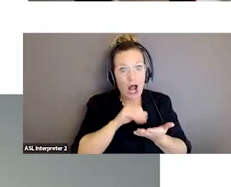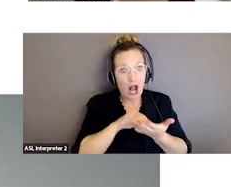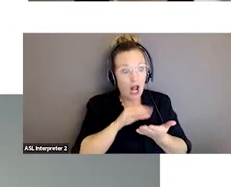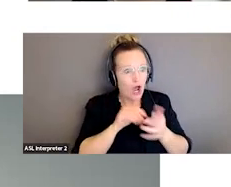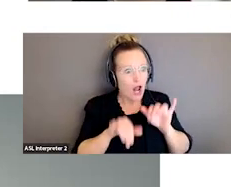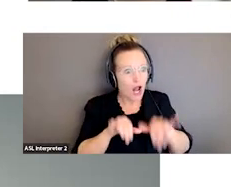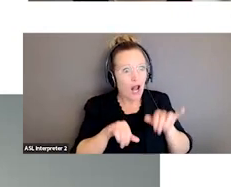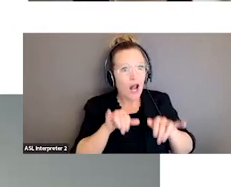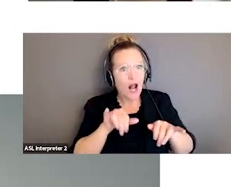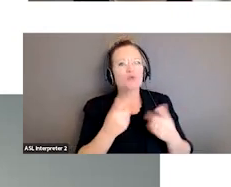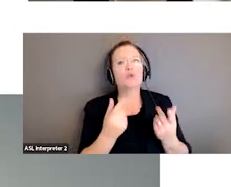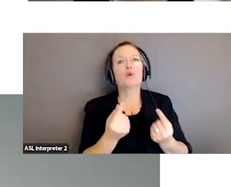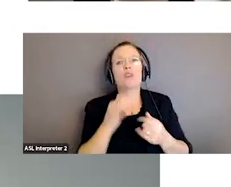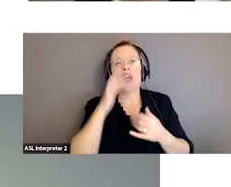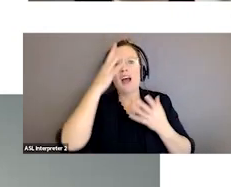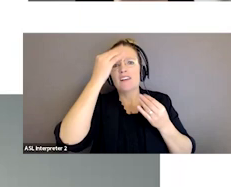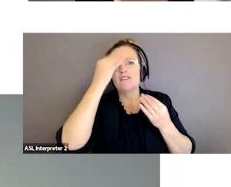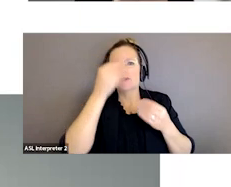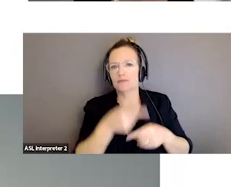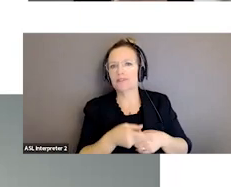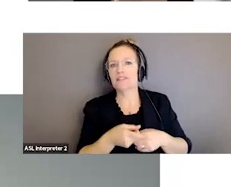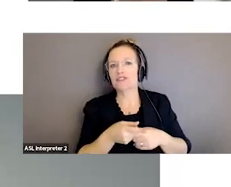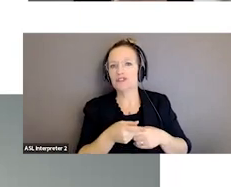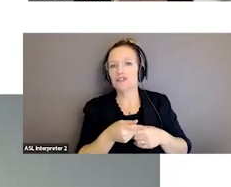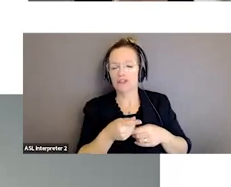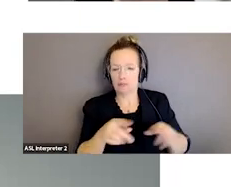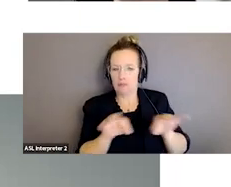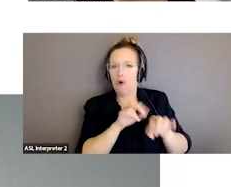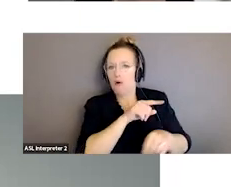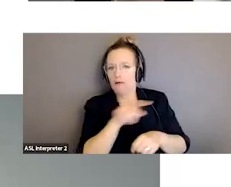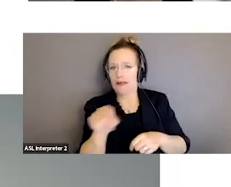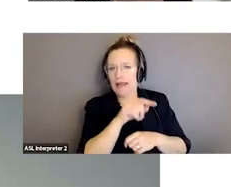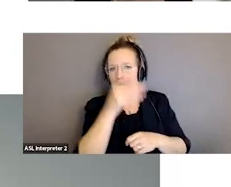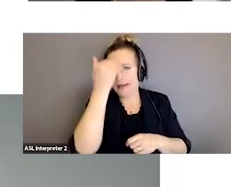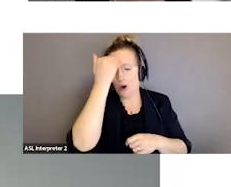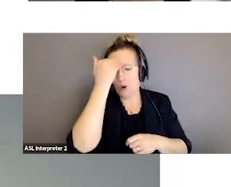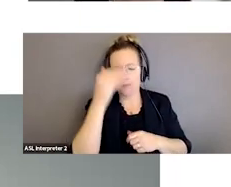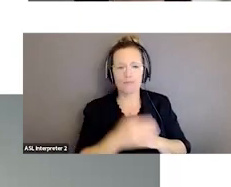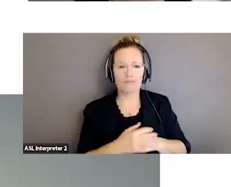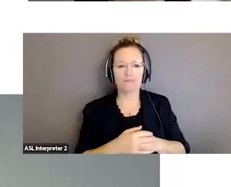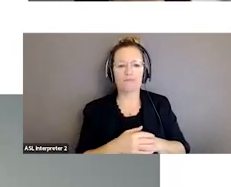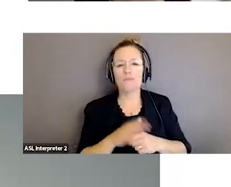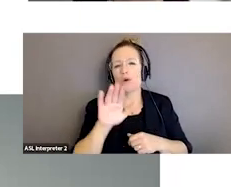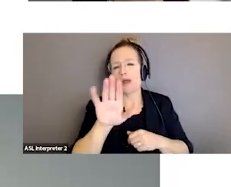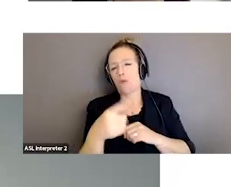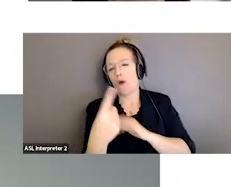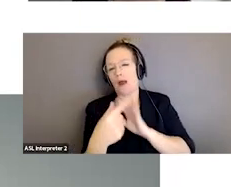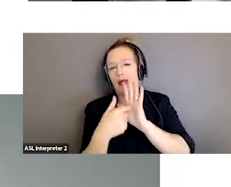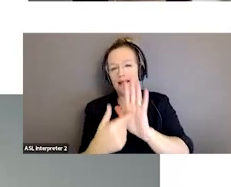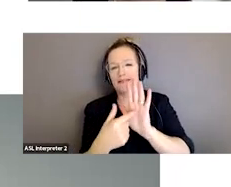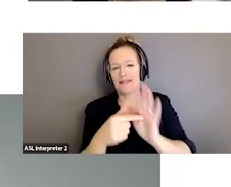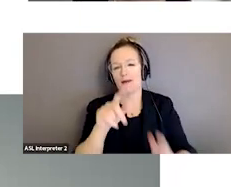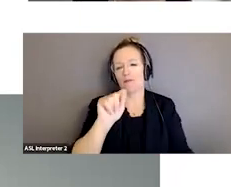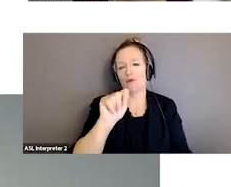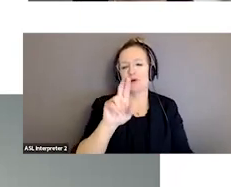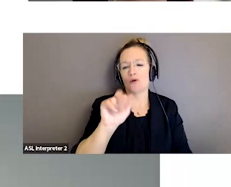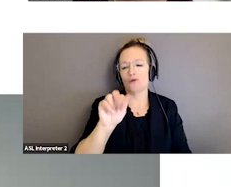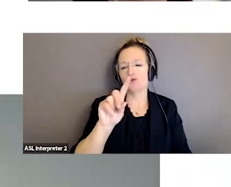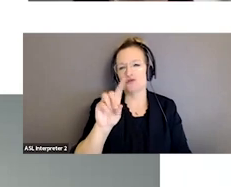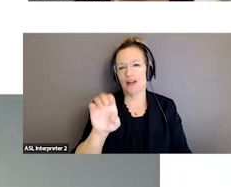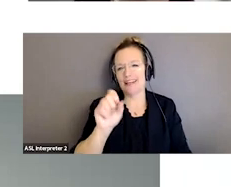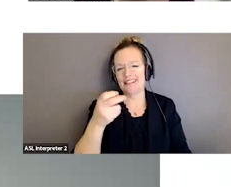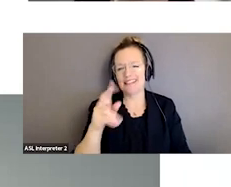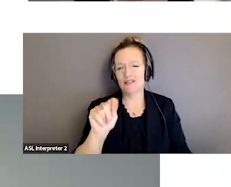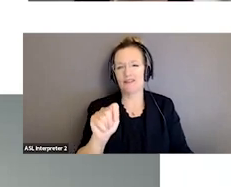secrets. So I'll give you an example of a trade secret, and I will dispense with the Coca-Cola example and go with